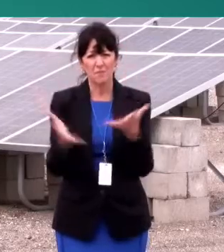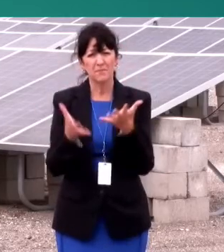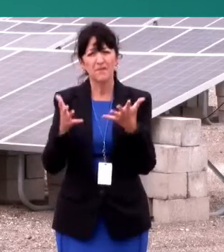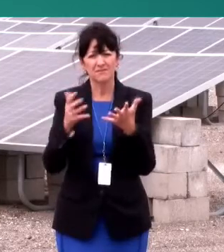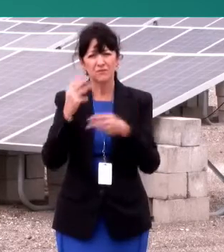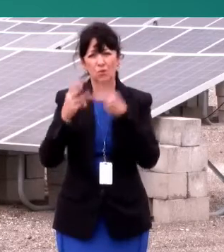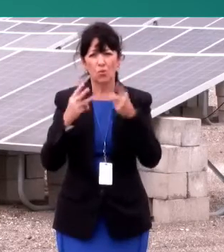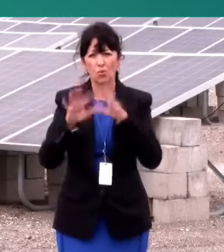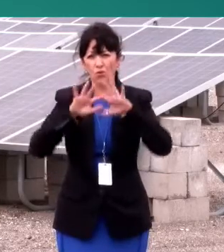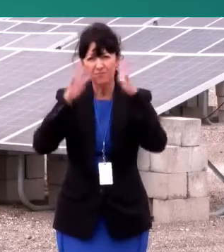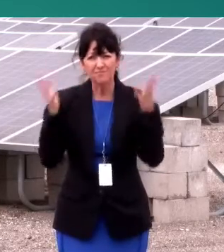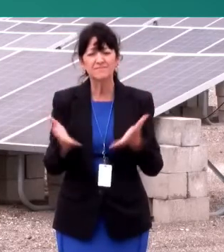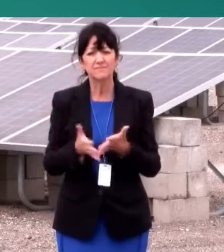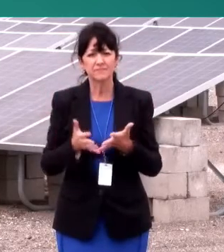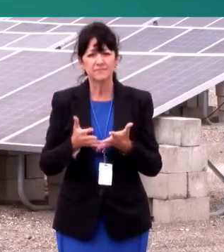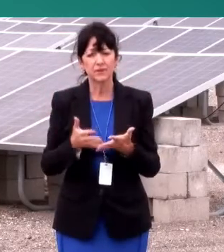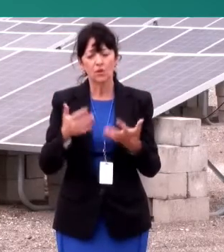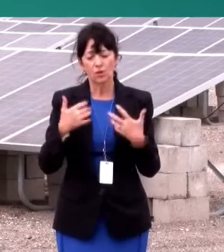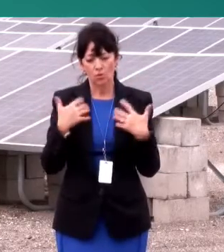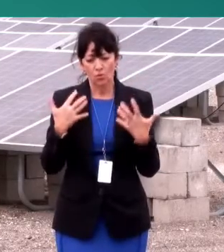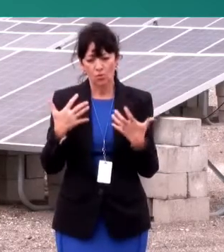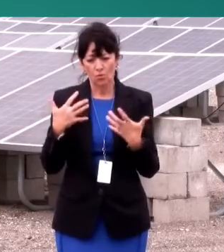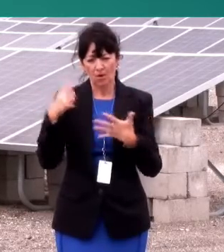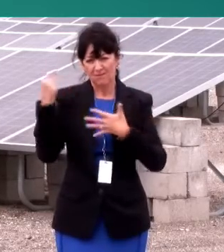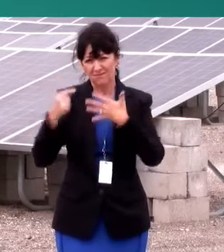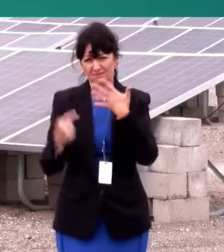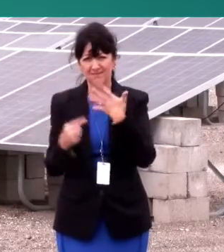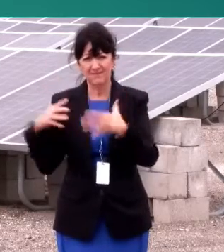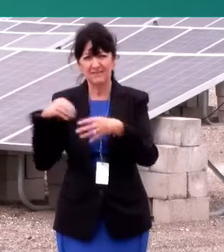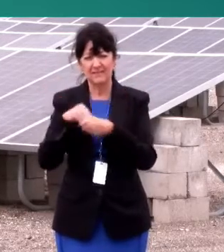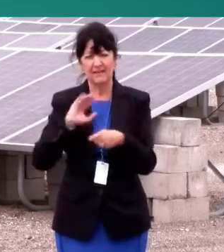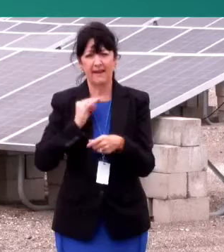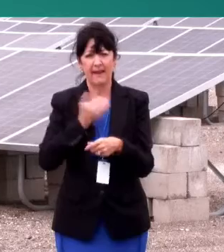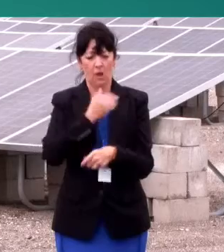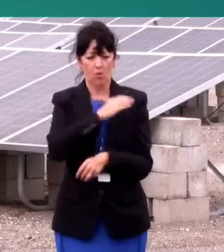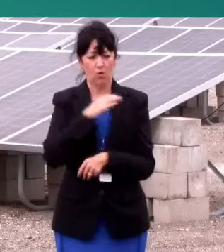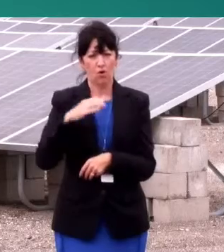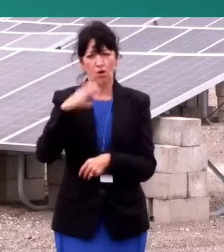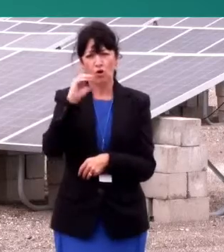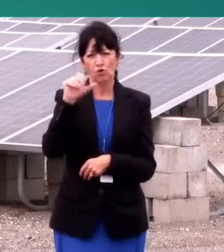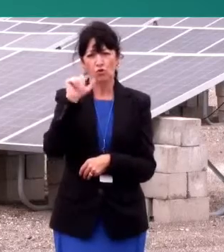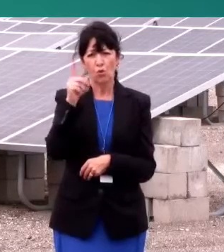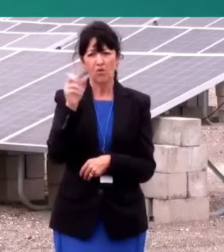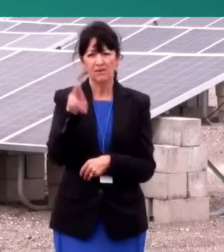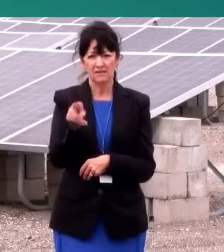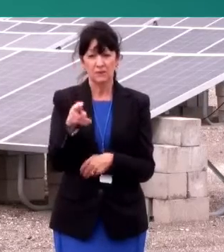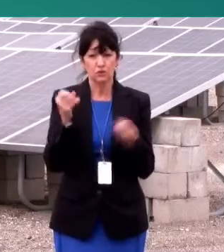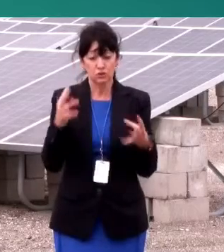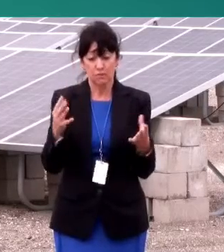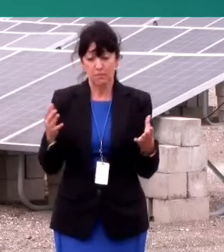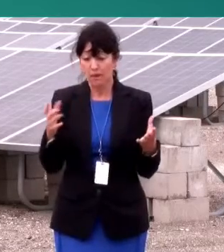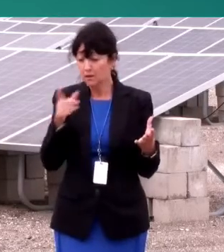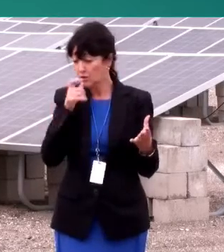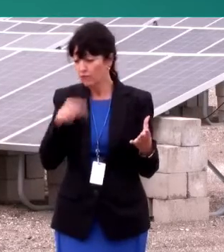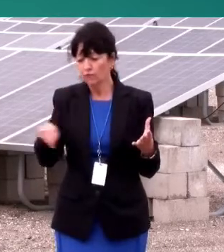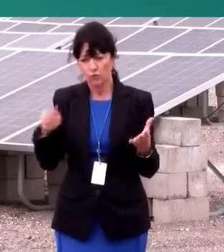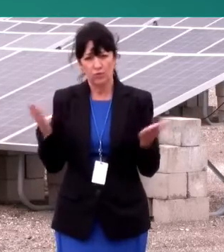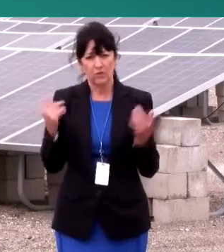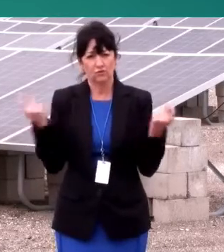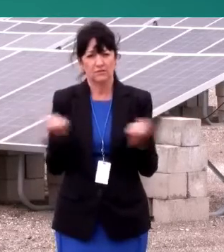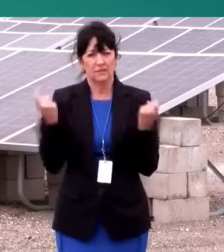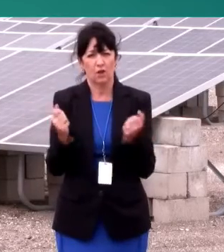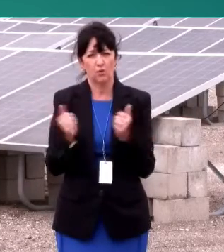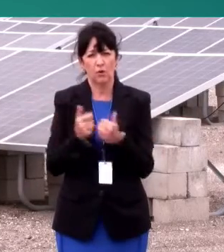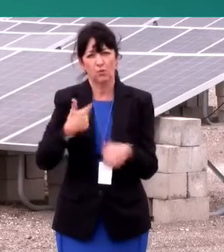organizations that make up the RPS Coalition, many of whom are here to celebrate with us today, and we wouldn't be here together